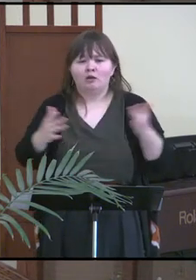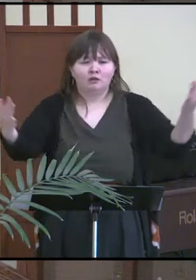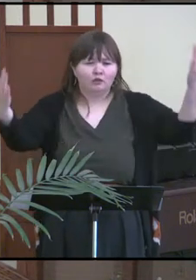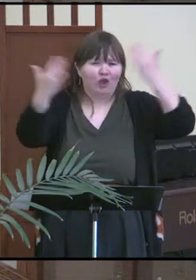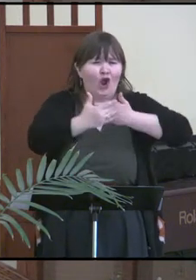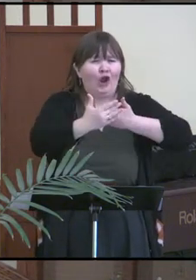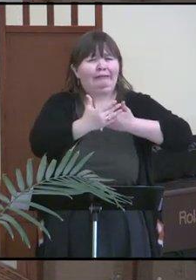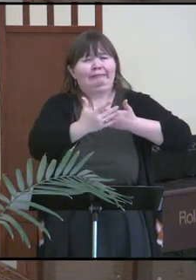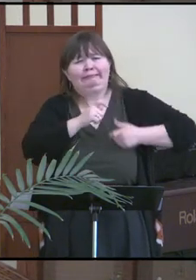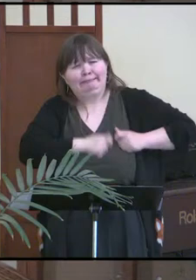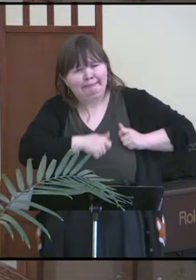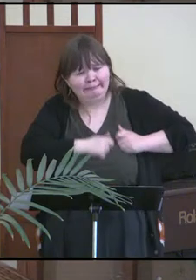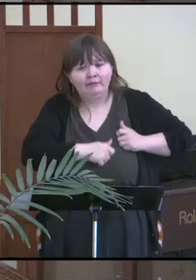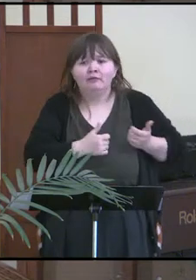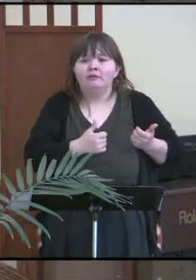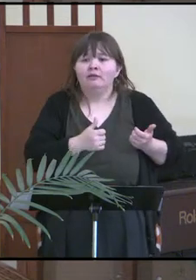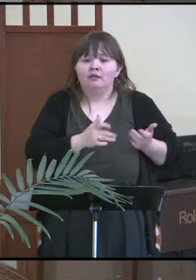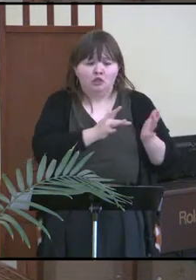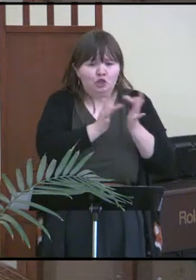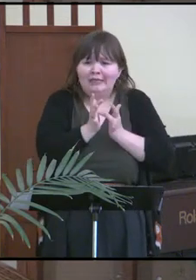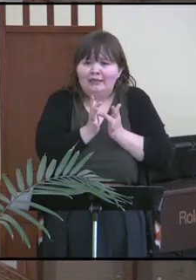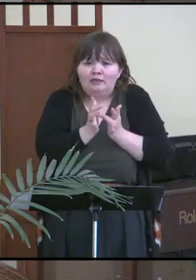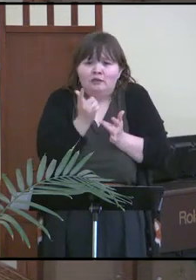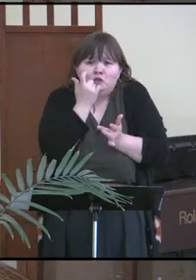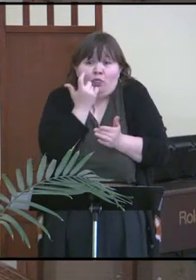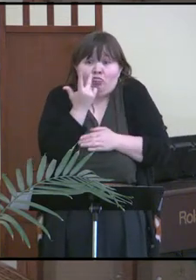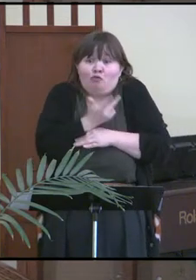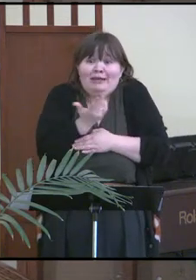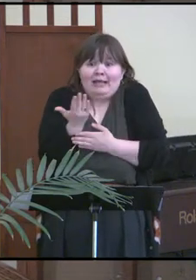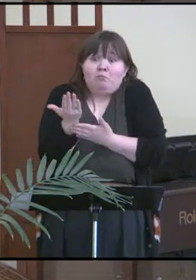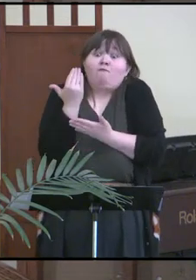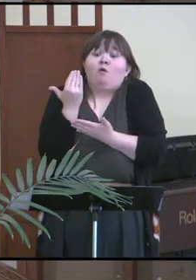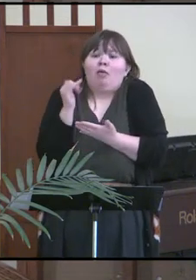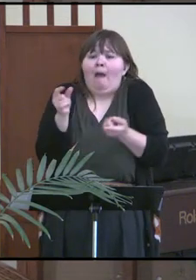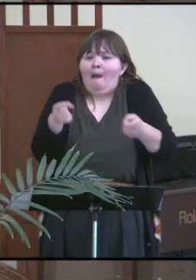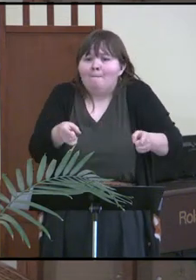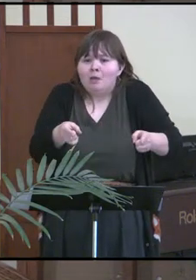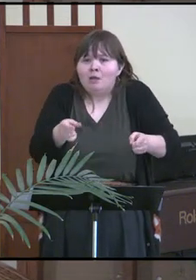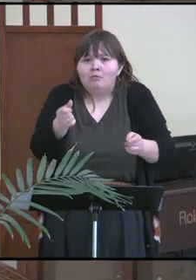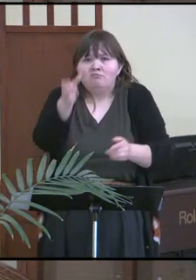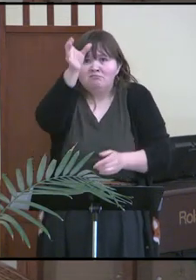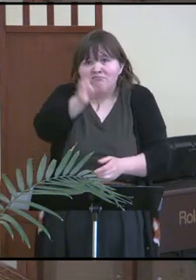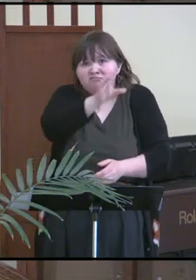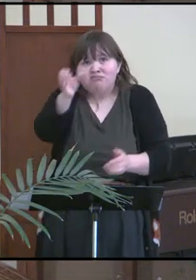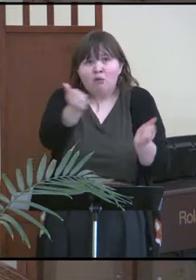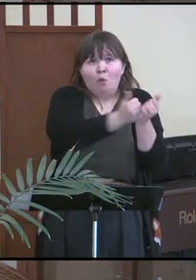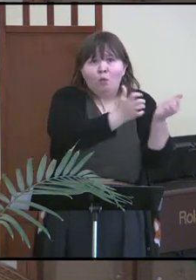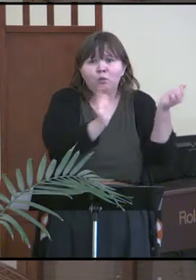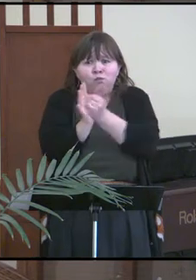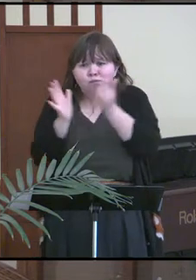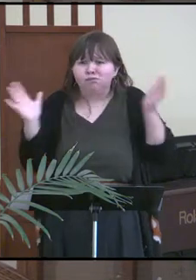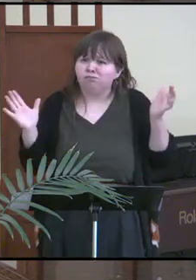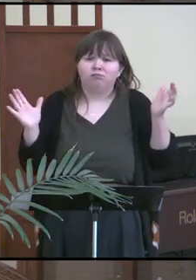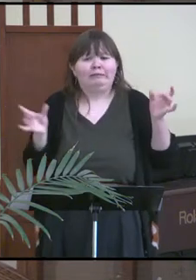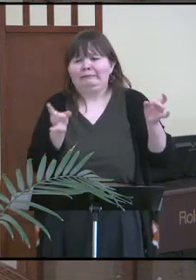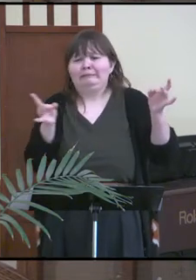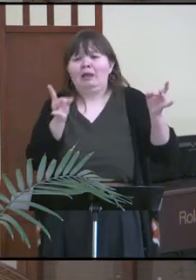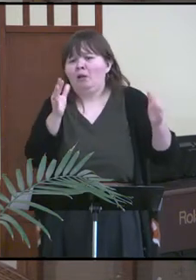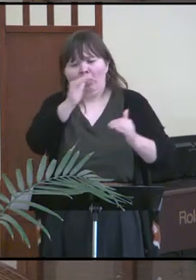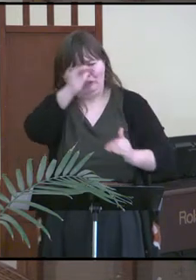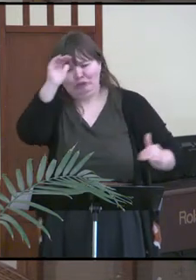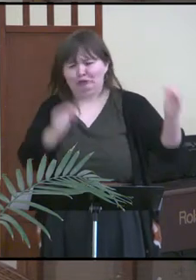darkness. This very Jesus, who just 3 days before experienced the darkness of injustice by